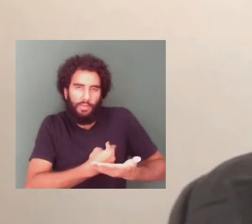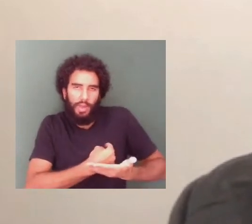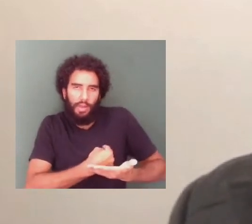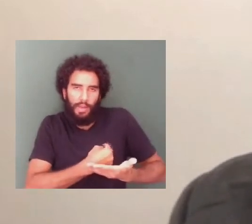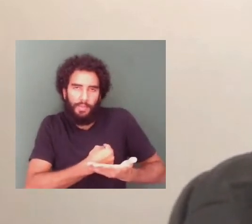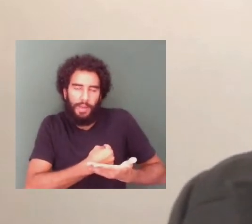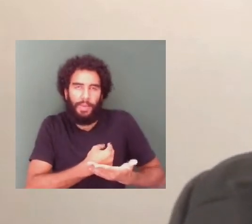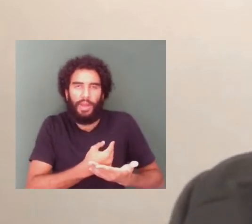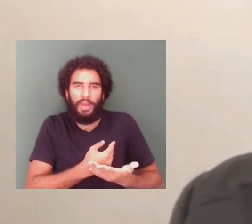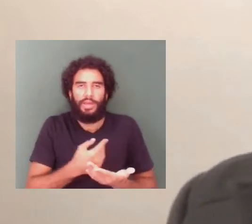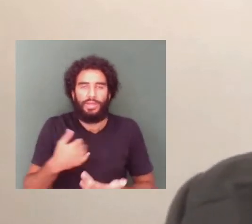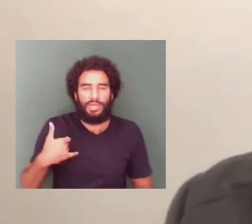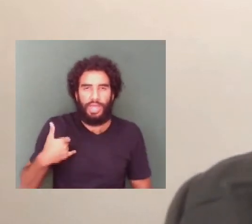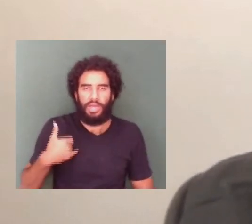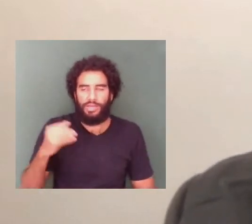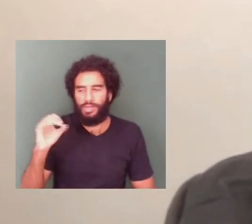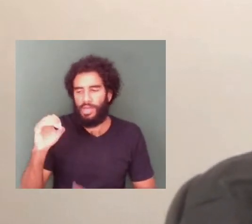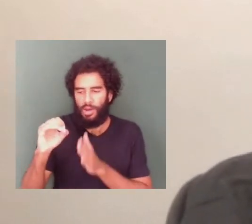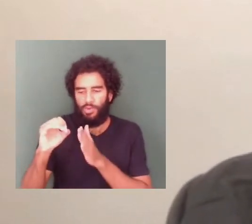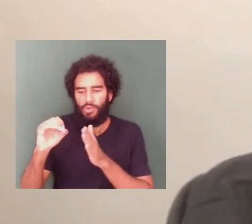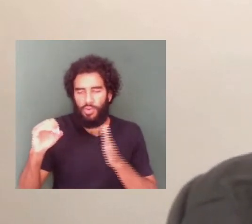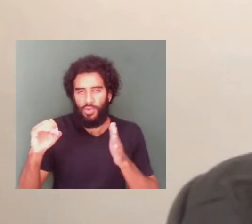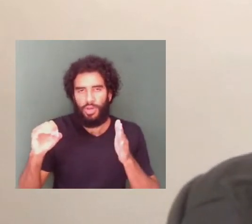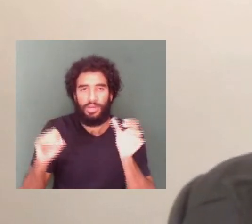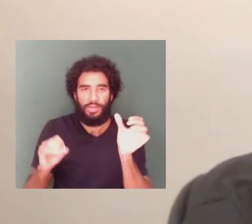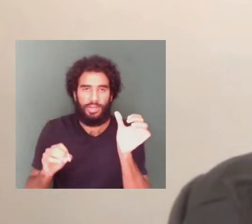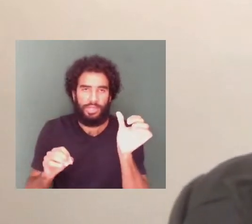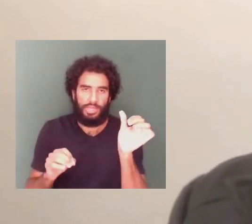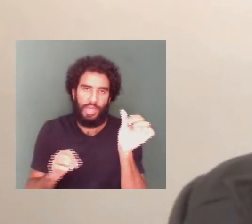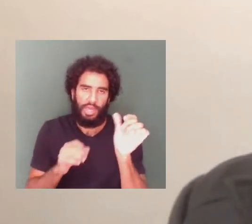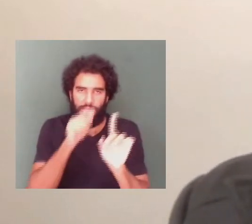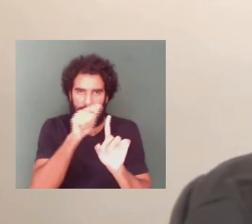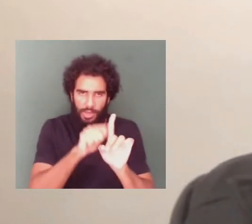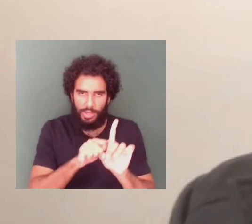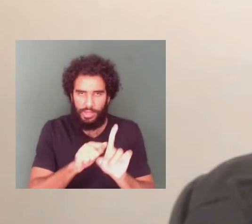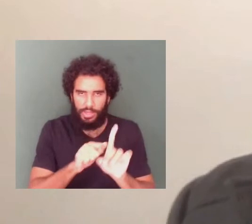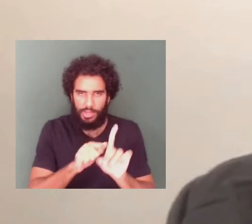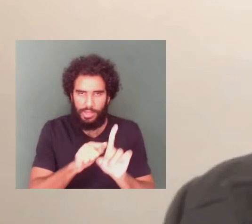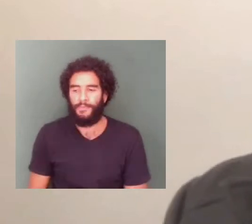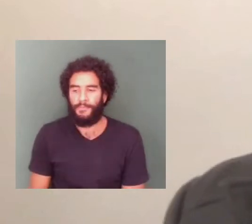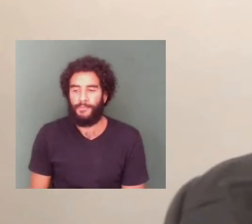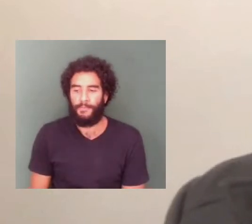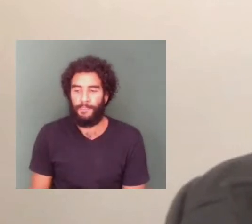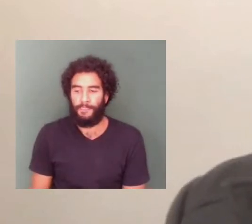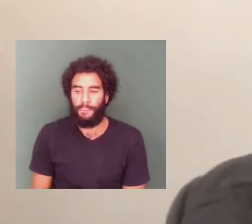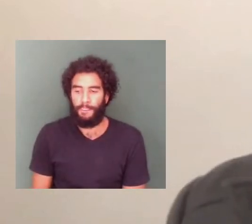for modified formulas for children from 0 to 35 months?